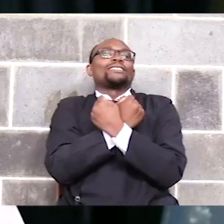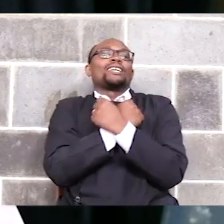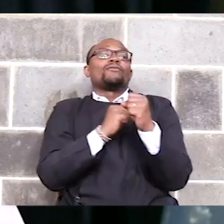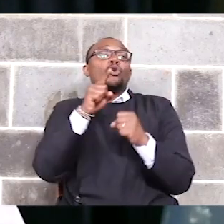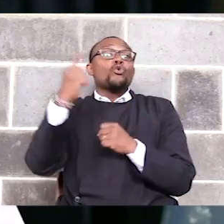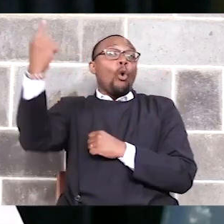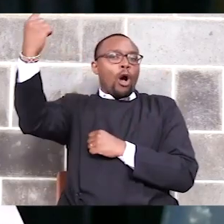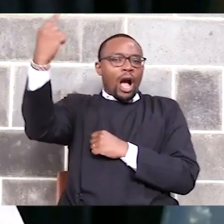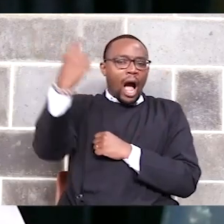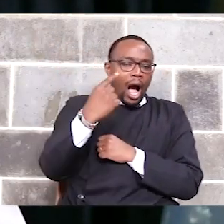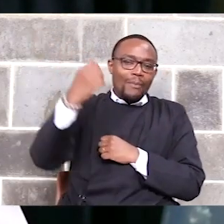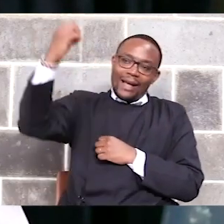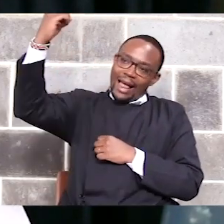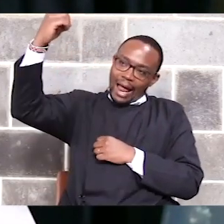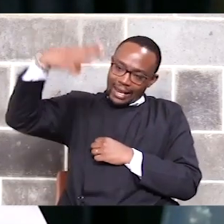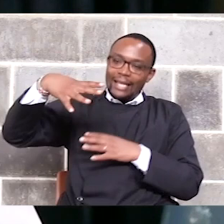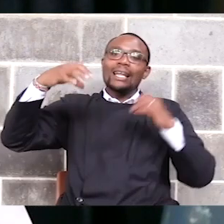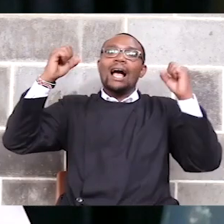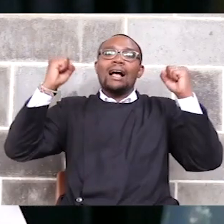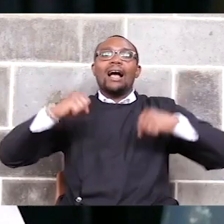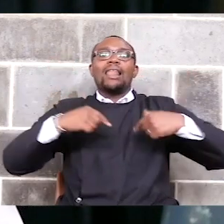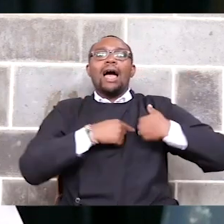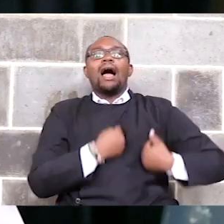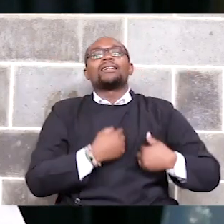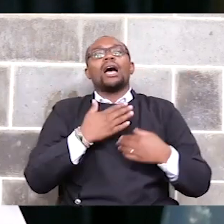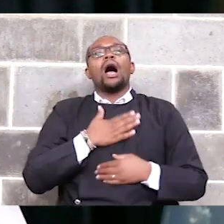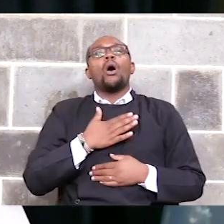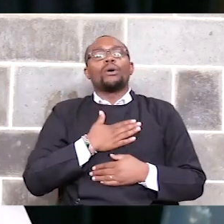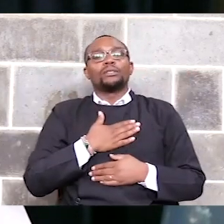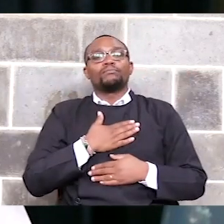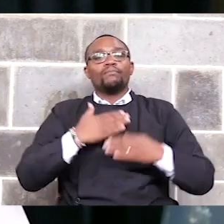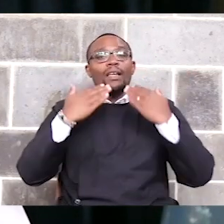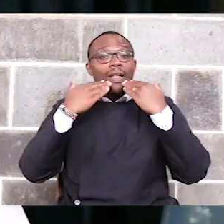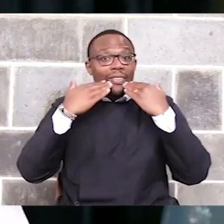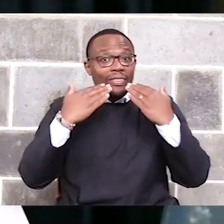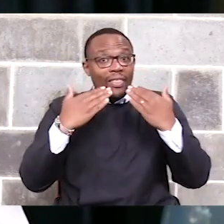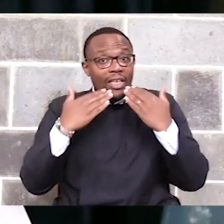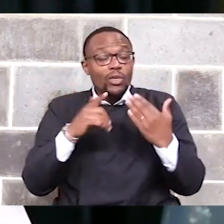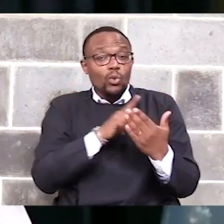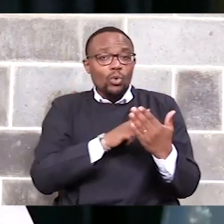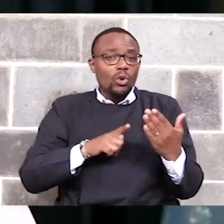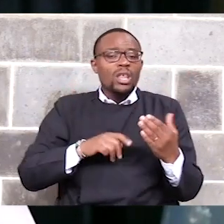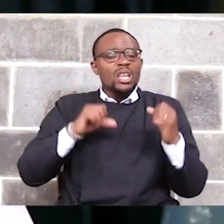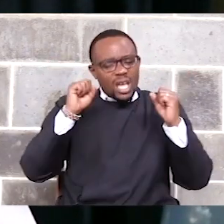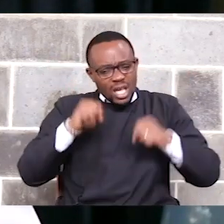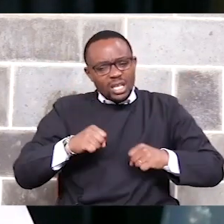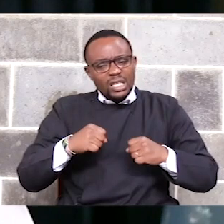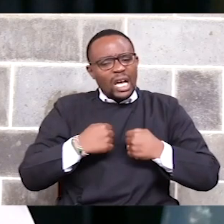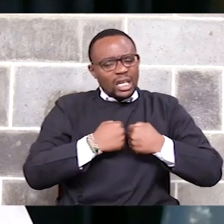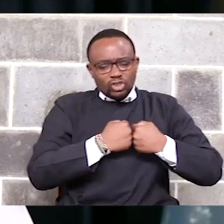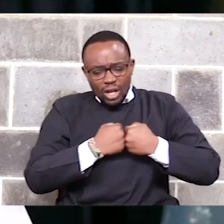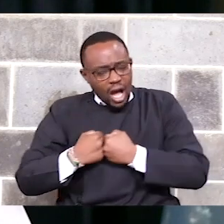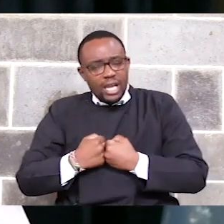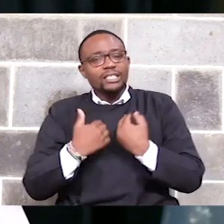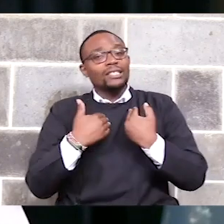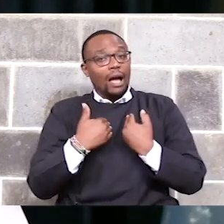the light, and that your light will shine in our lives. Thank you, Lord, that we could be going through difficult moments in our